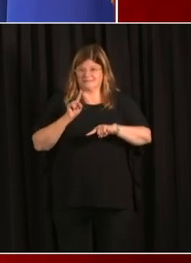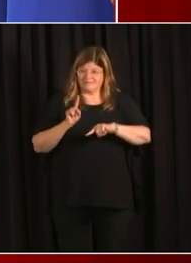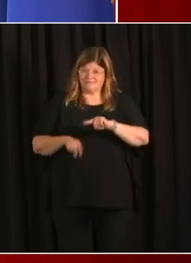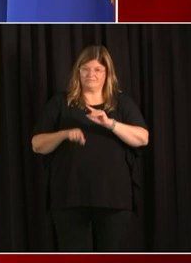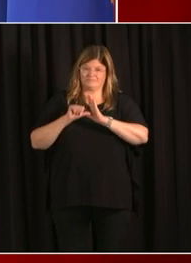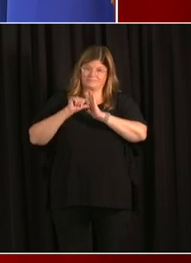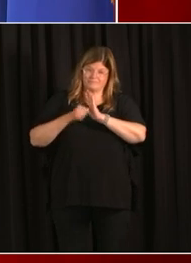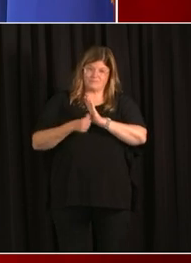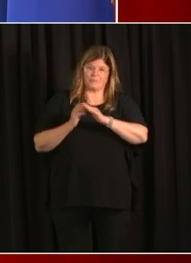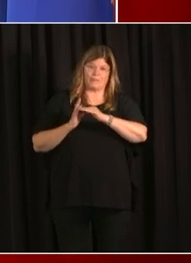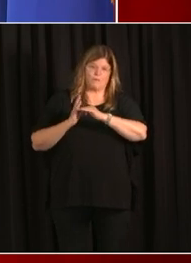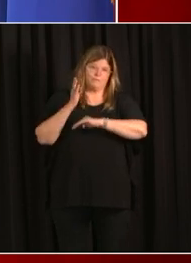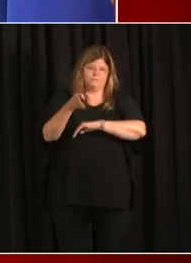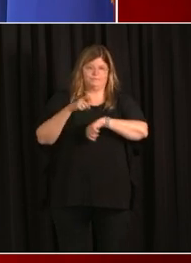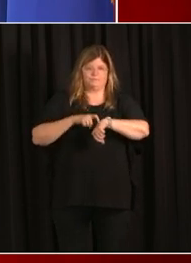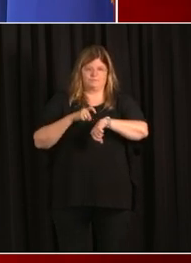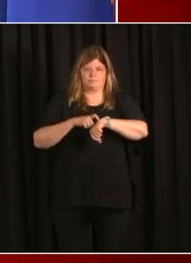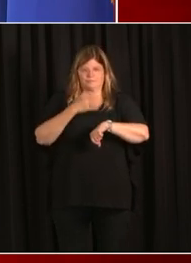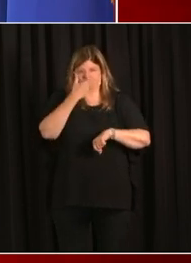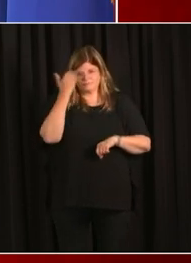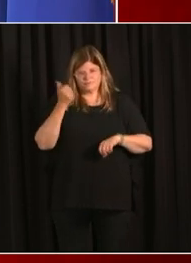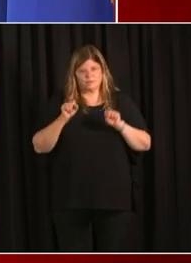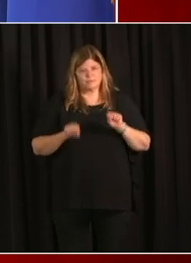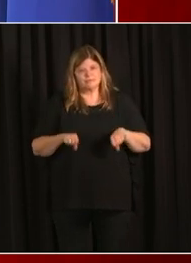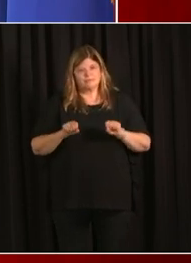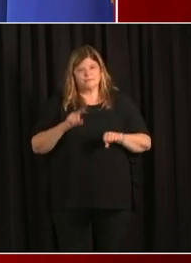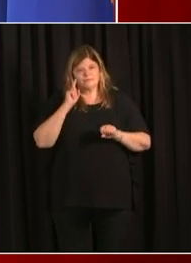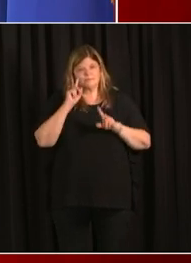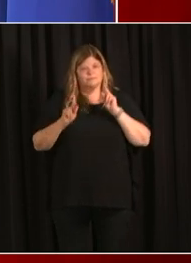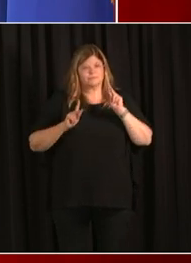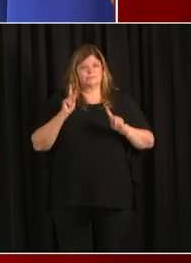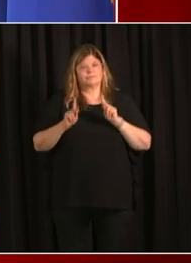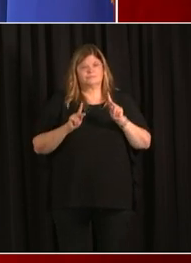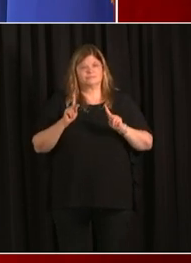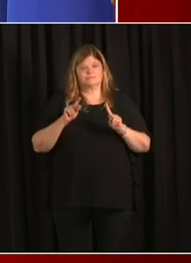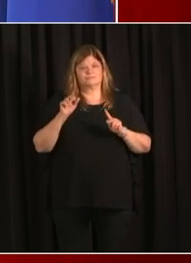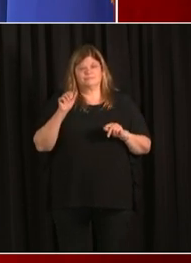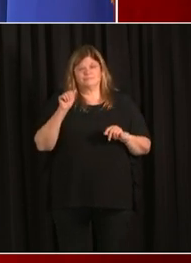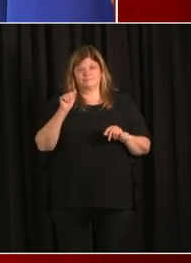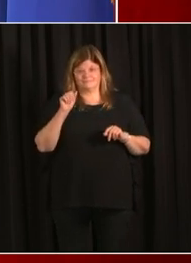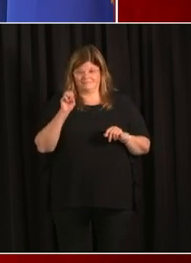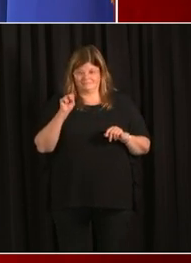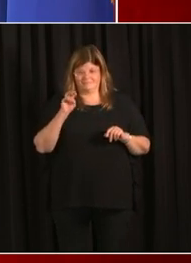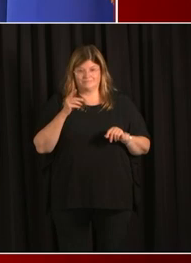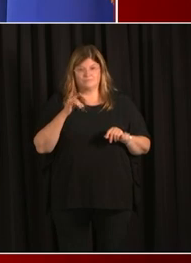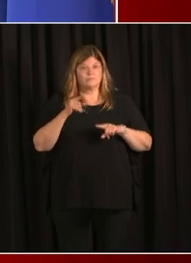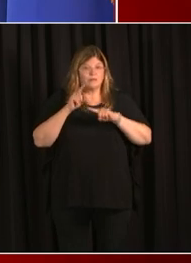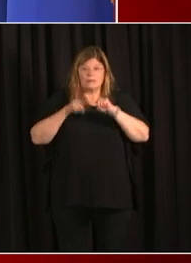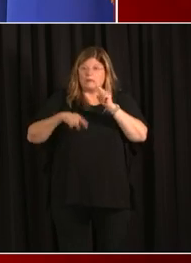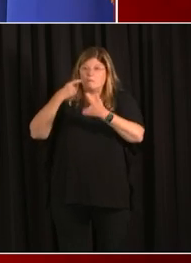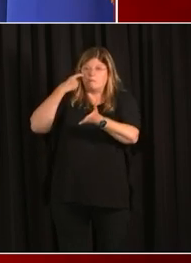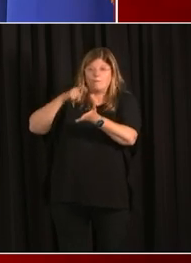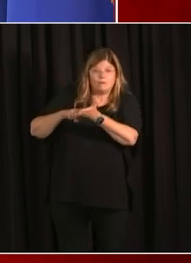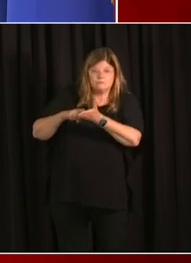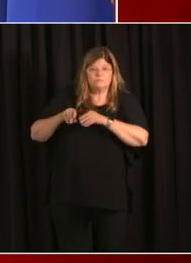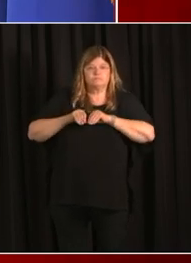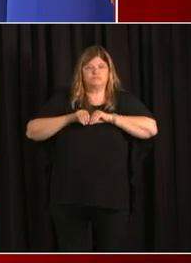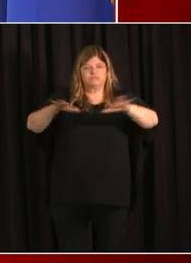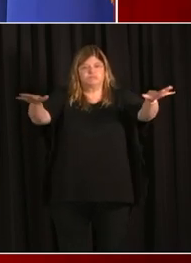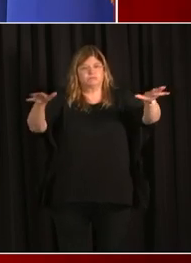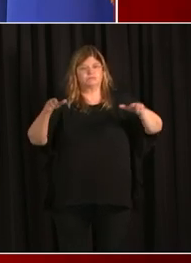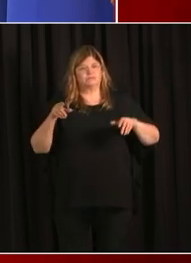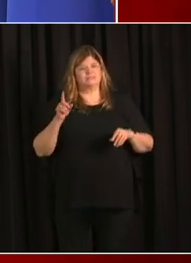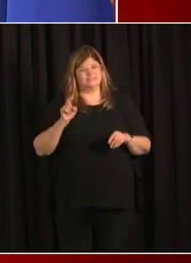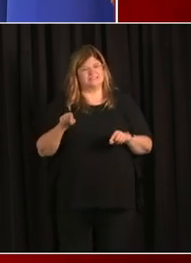many times, that because of the ability for people to be asymptomatic spreaders, we really have to have that